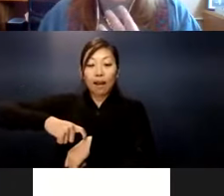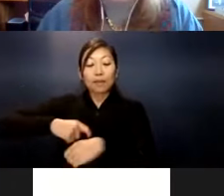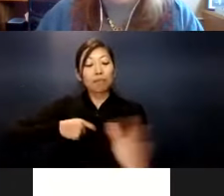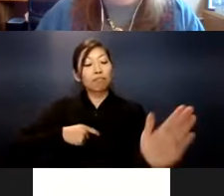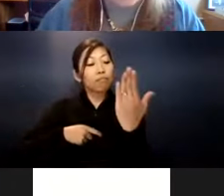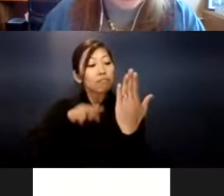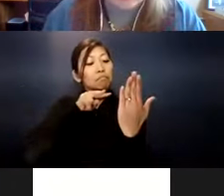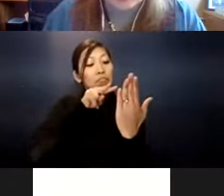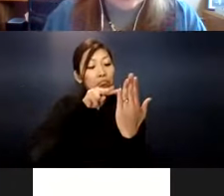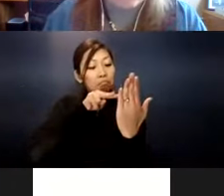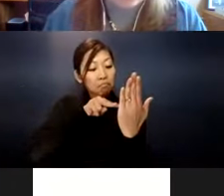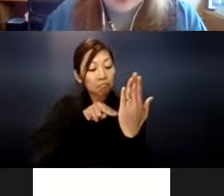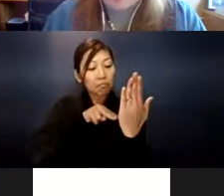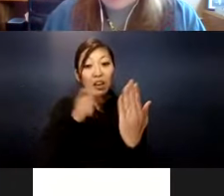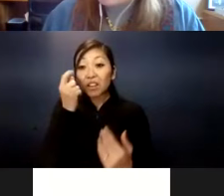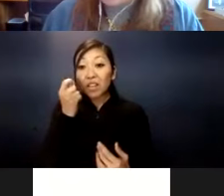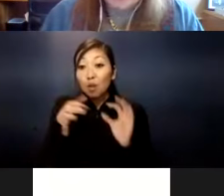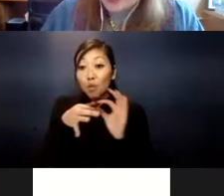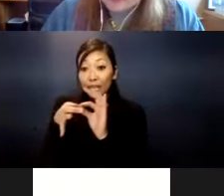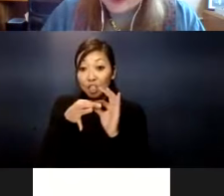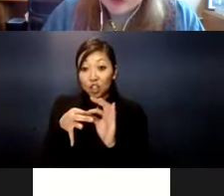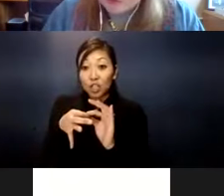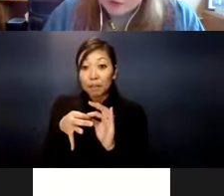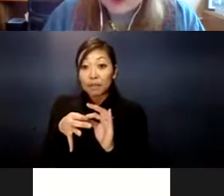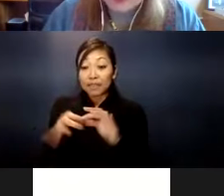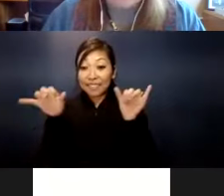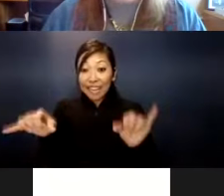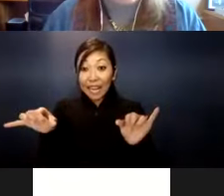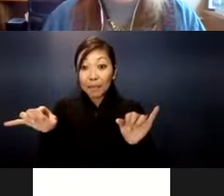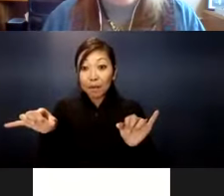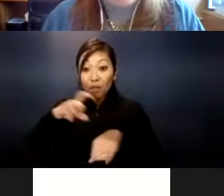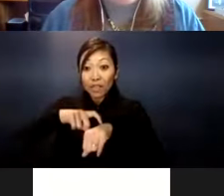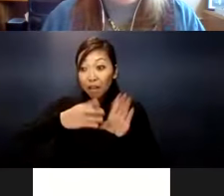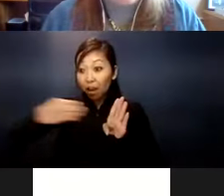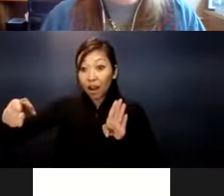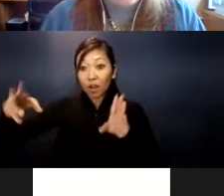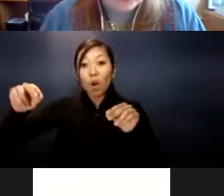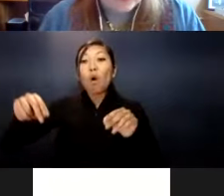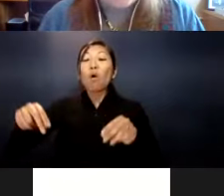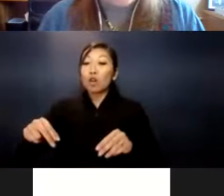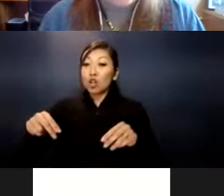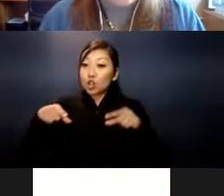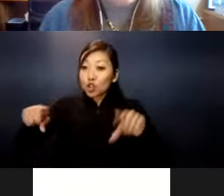my relationship might change over time, but I can ask myself all these questions, and